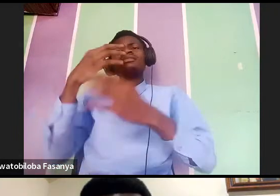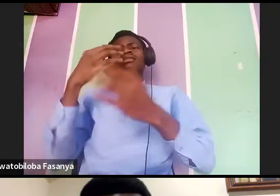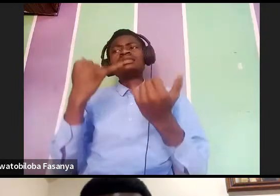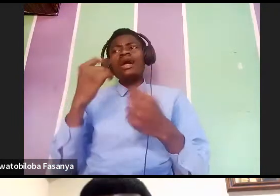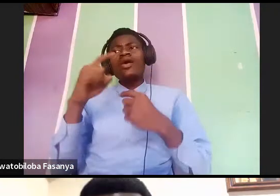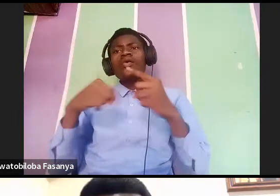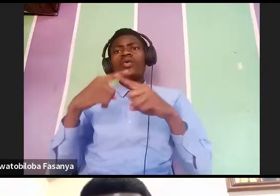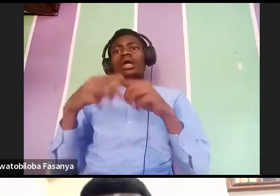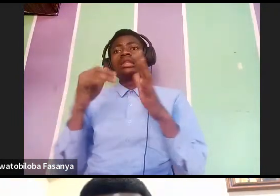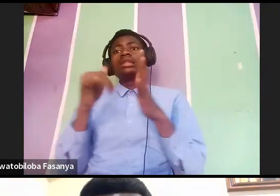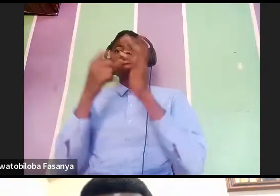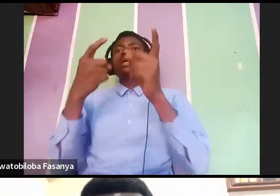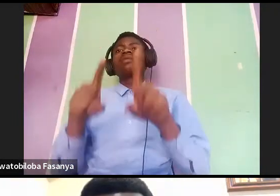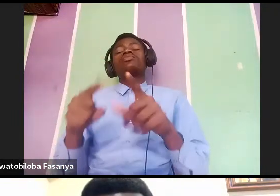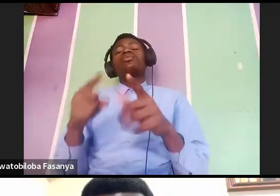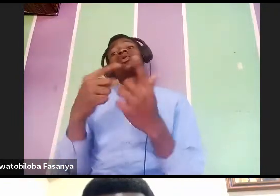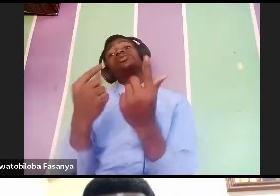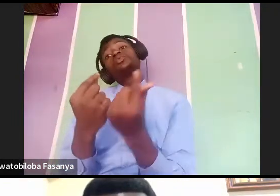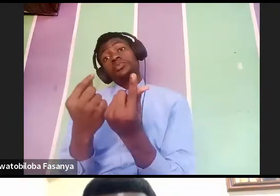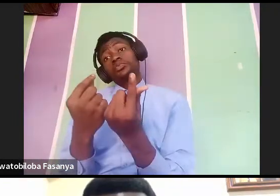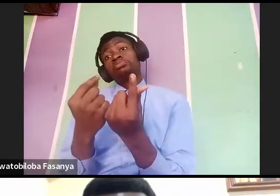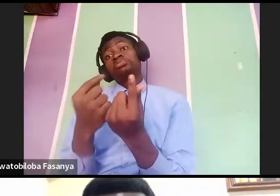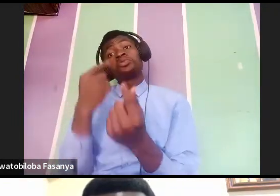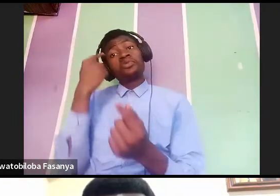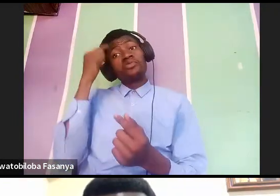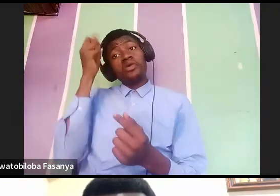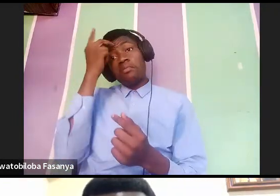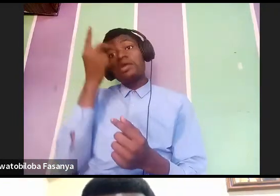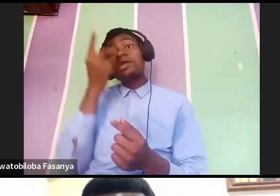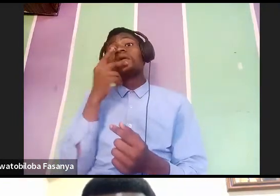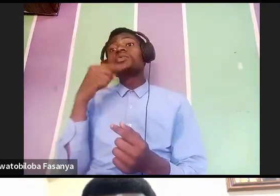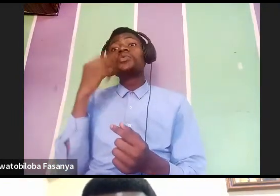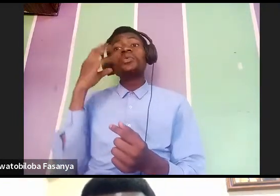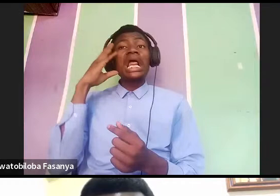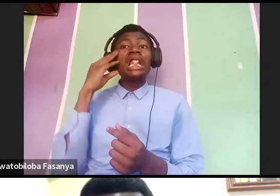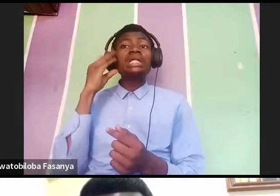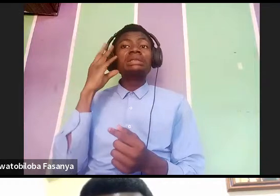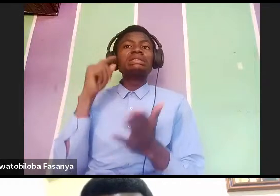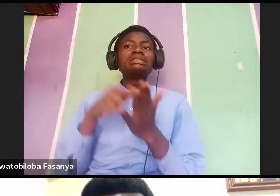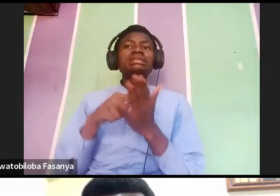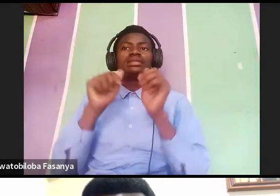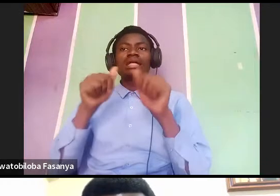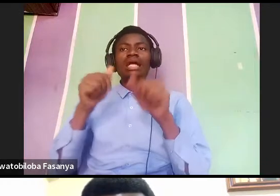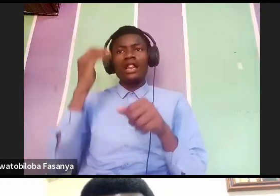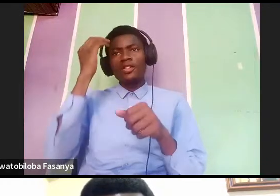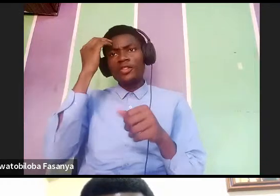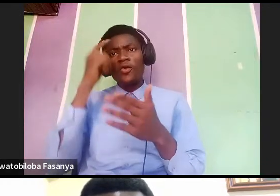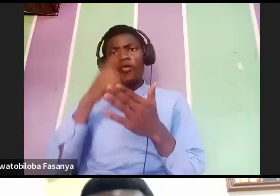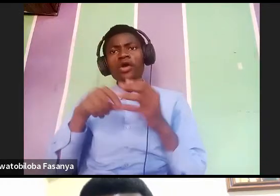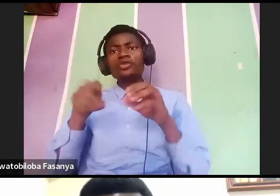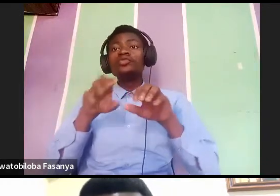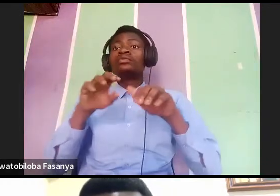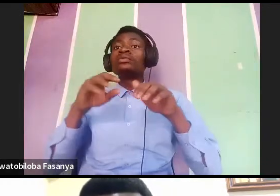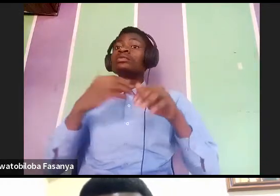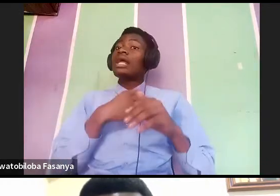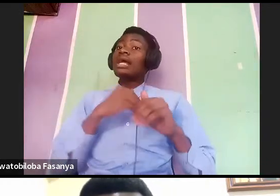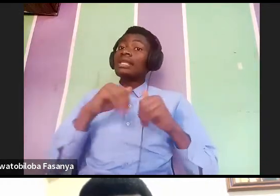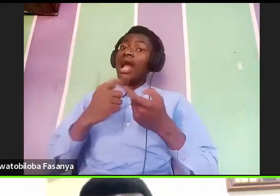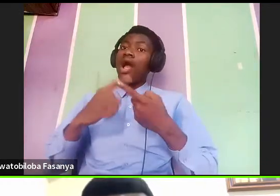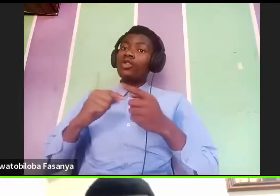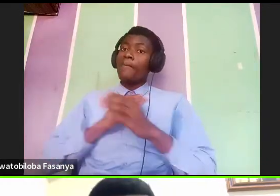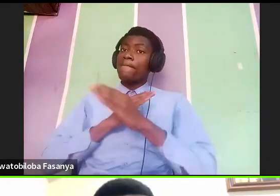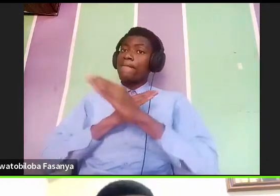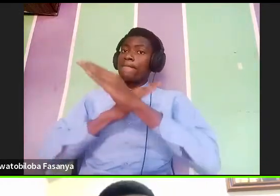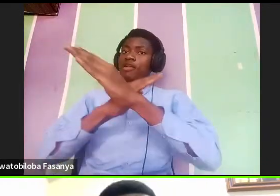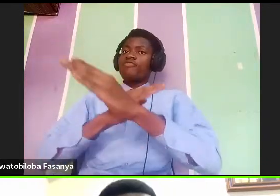parents, mothers, individuals that go through this can know what to do and how to prevent further complication.